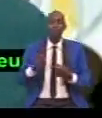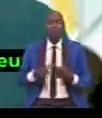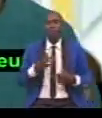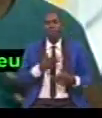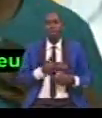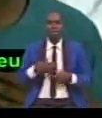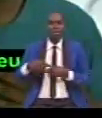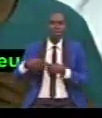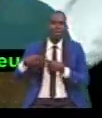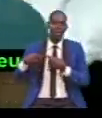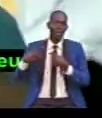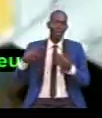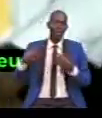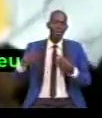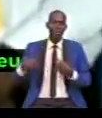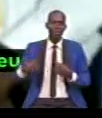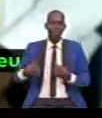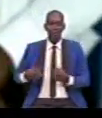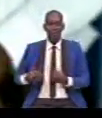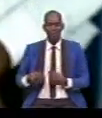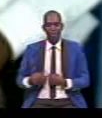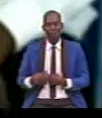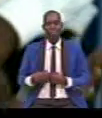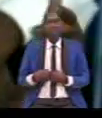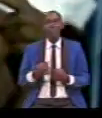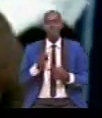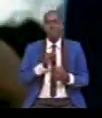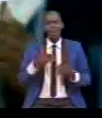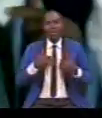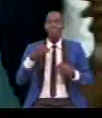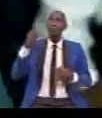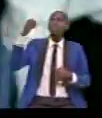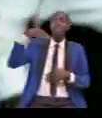into my heart.